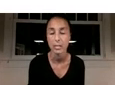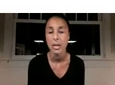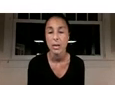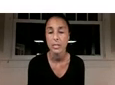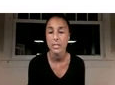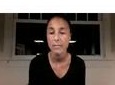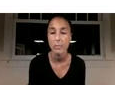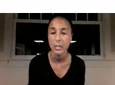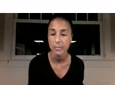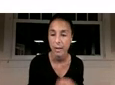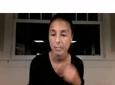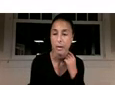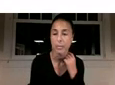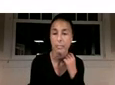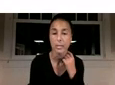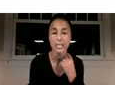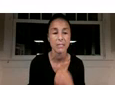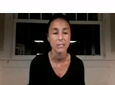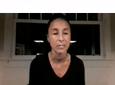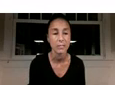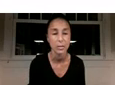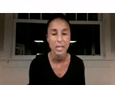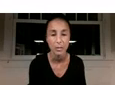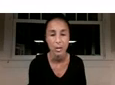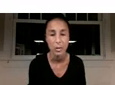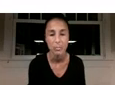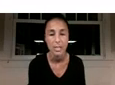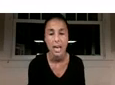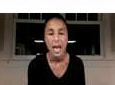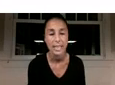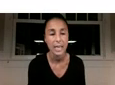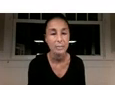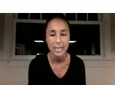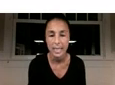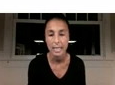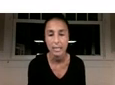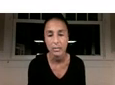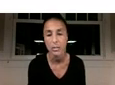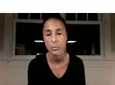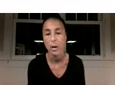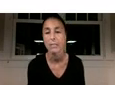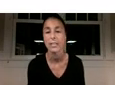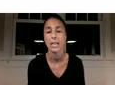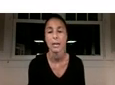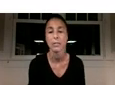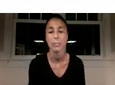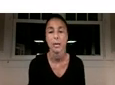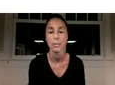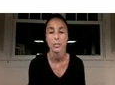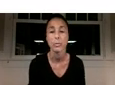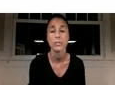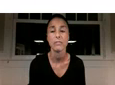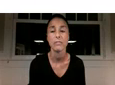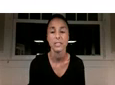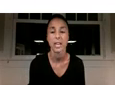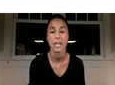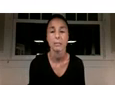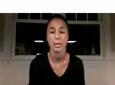Metro Center, which is 7 multifamily apartment buildings and 54 townhomes. And land bay D includes the Dwell Vienna Metro